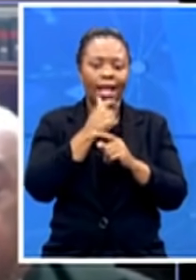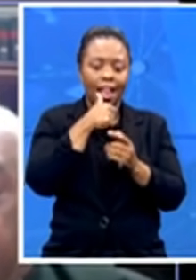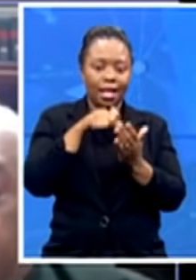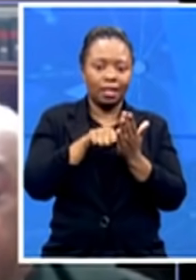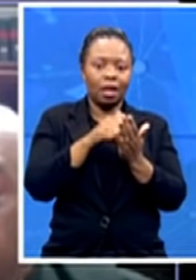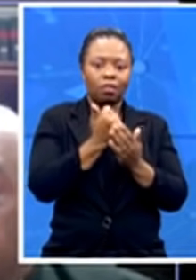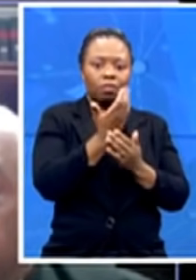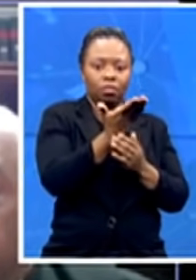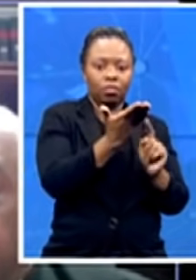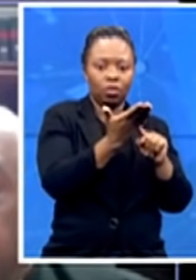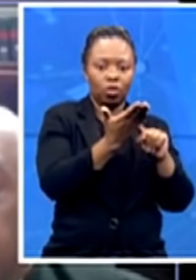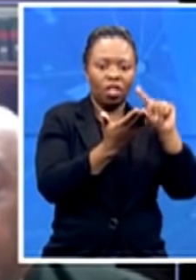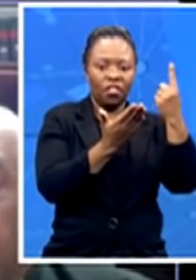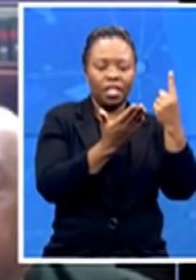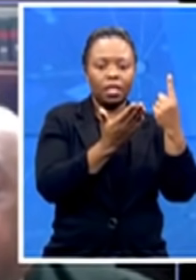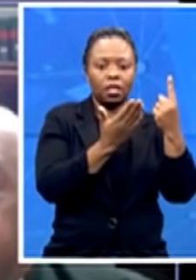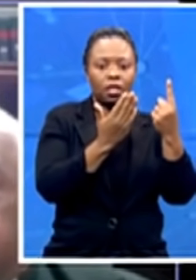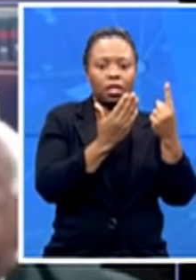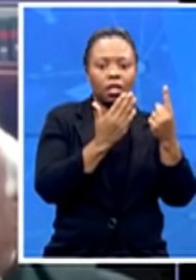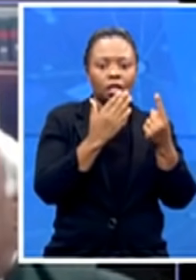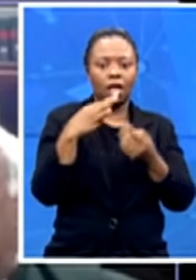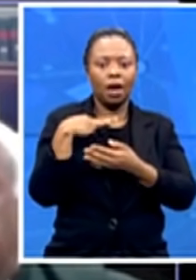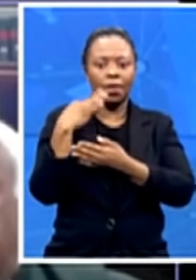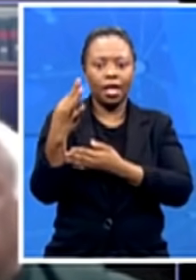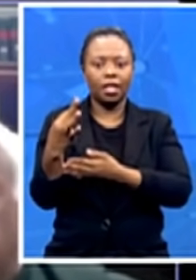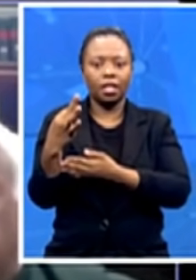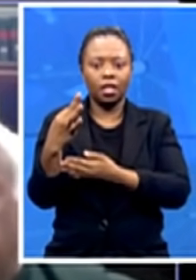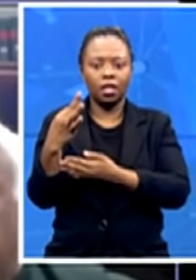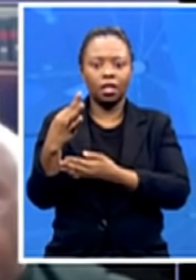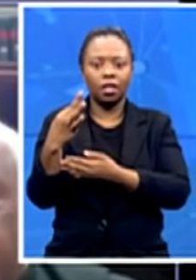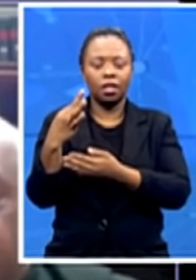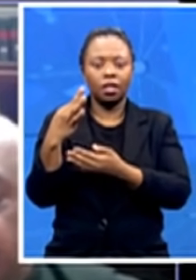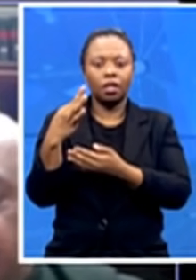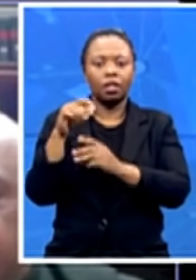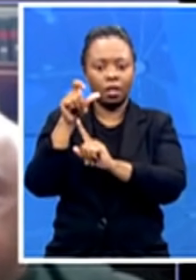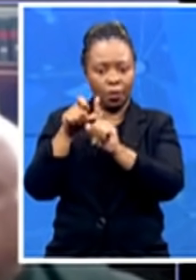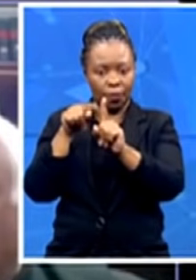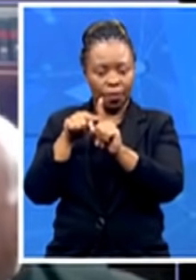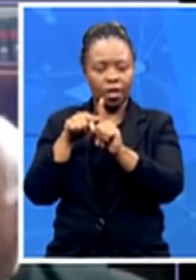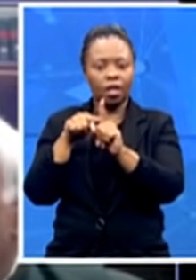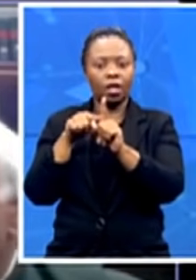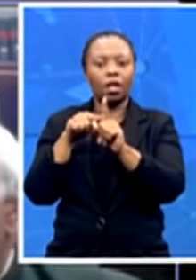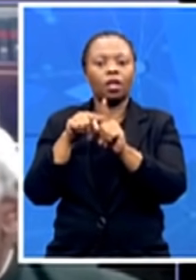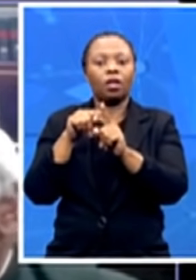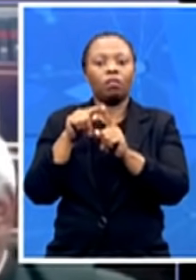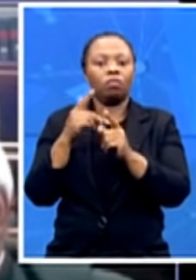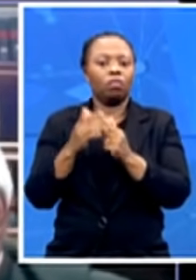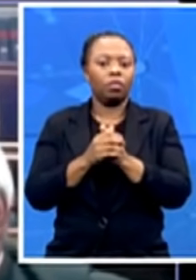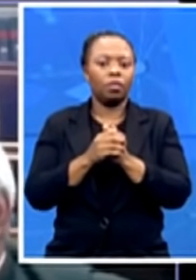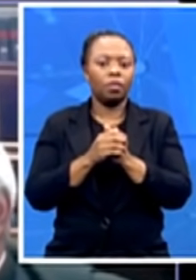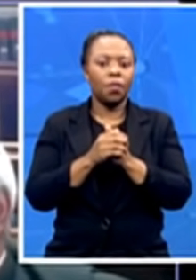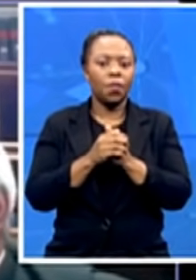be unlawful and unenforceable. The background